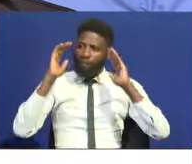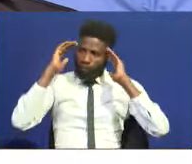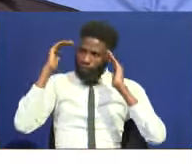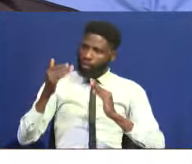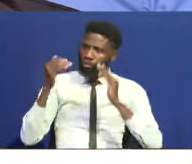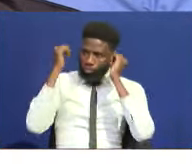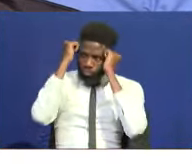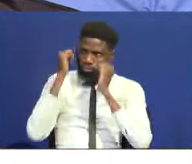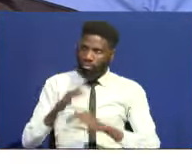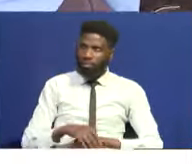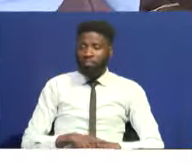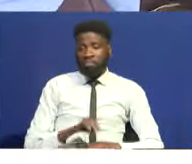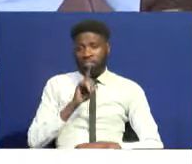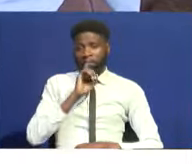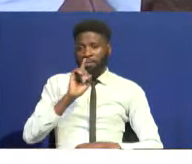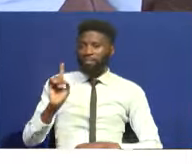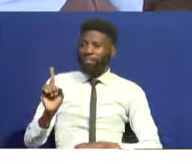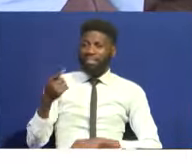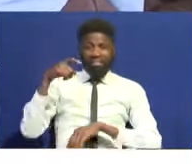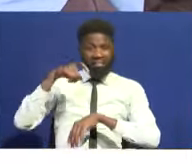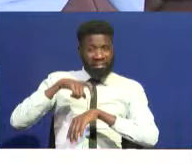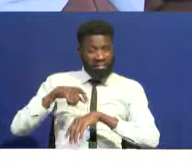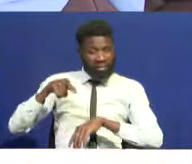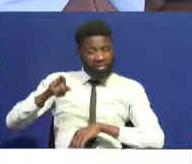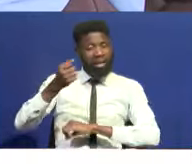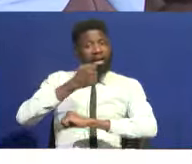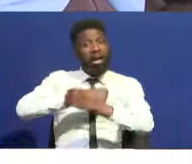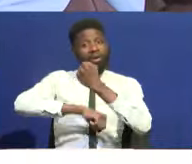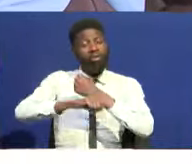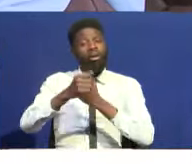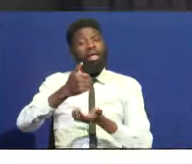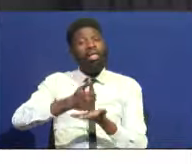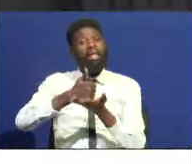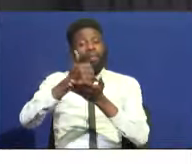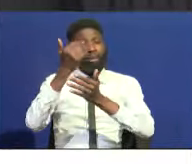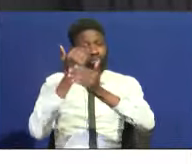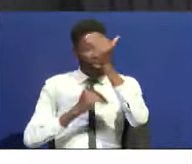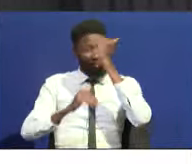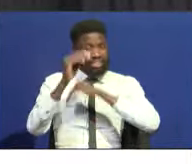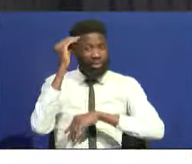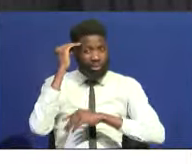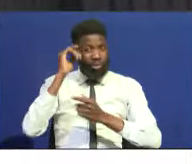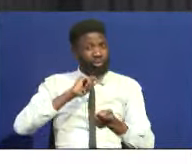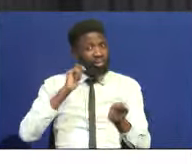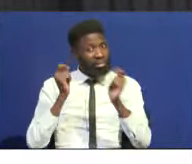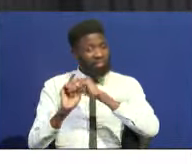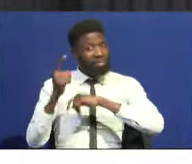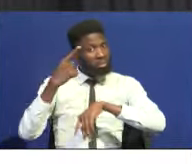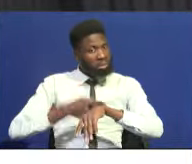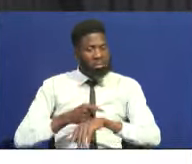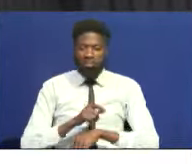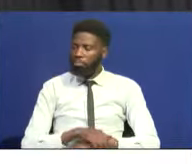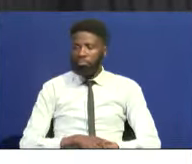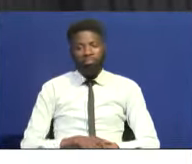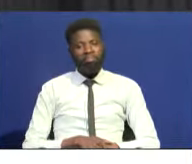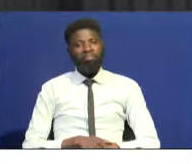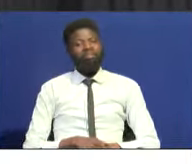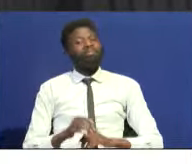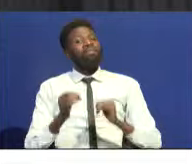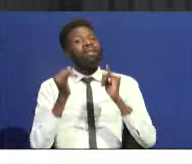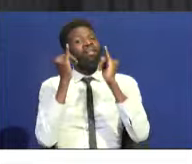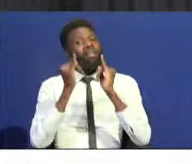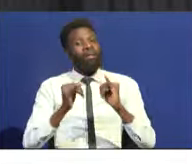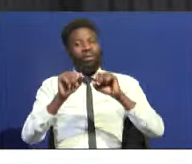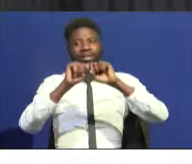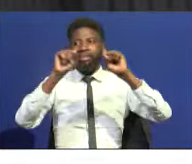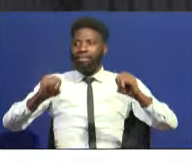anachukua hatua kurekebisha sekta ya elimu haswa vyuo vikuu. And that is why in this new model, we